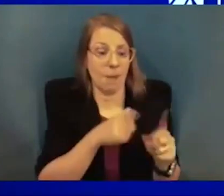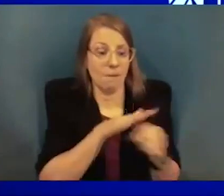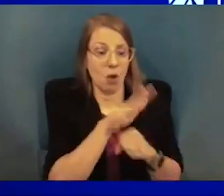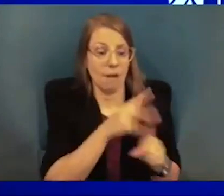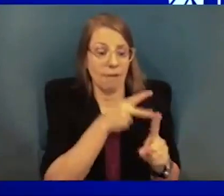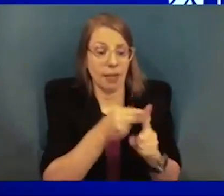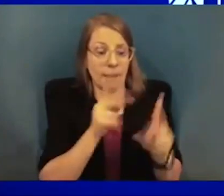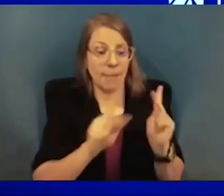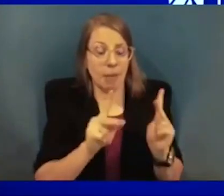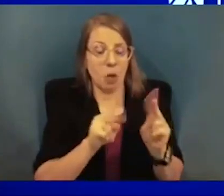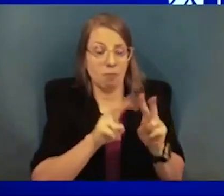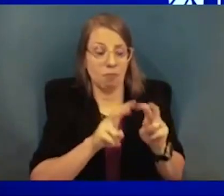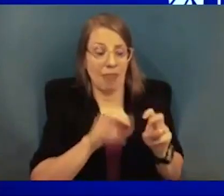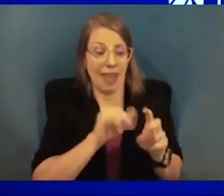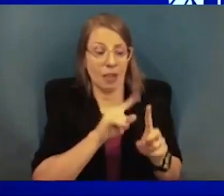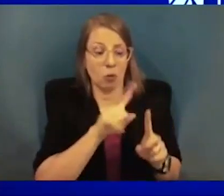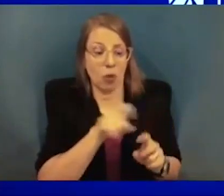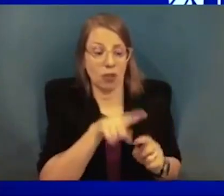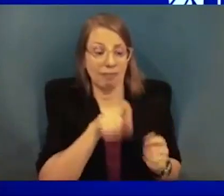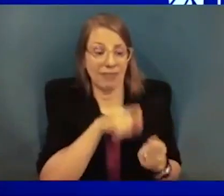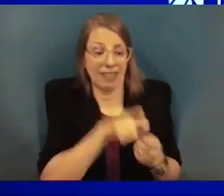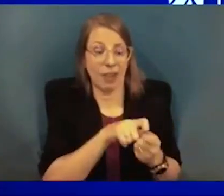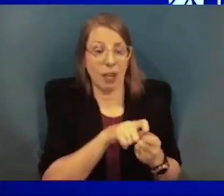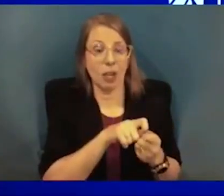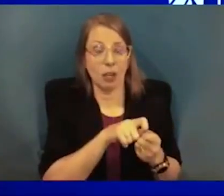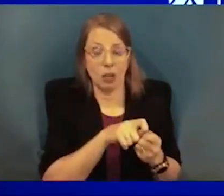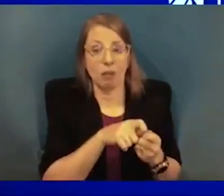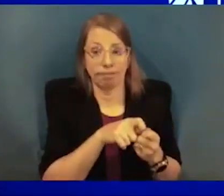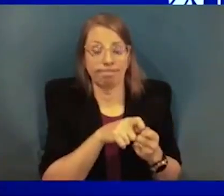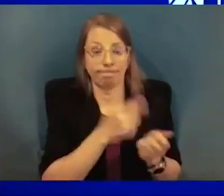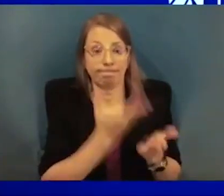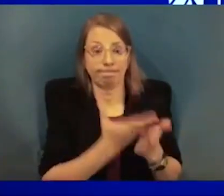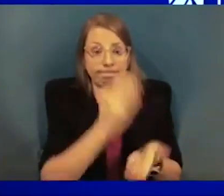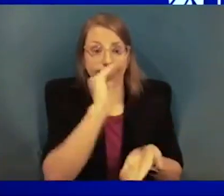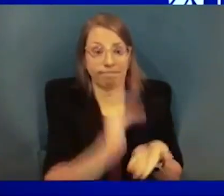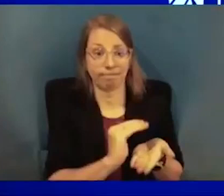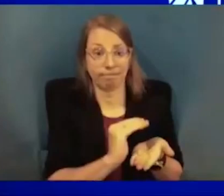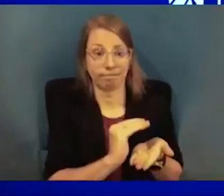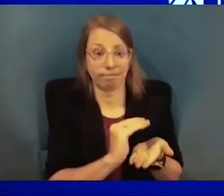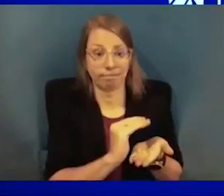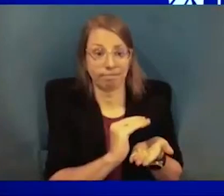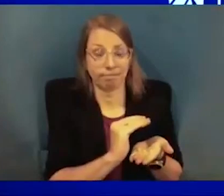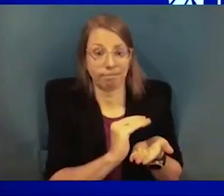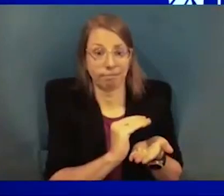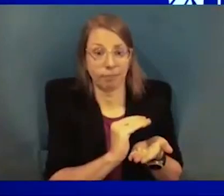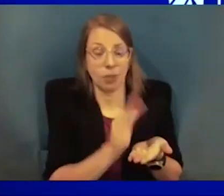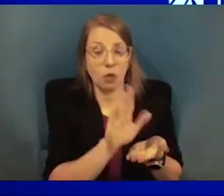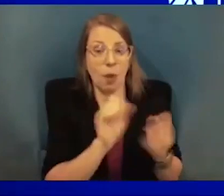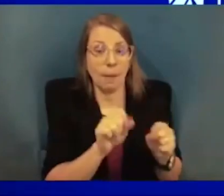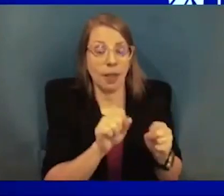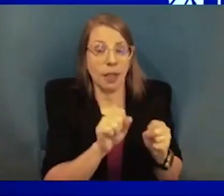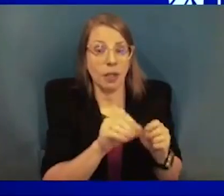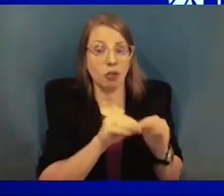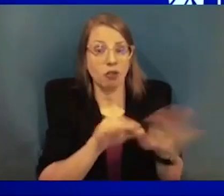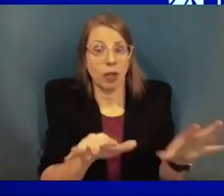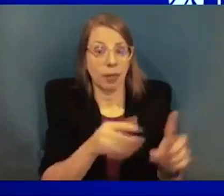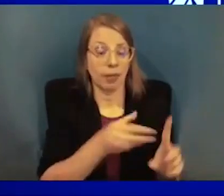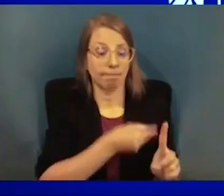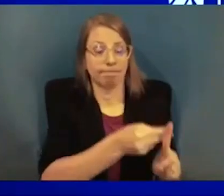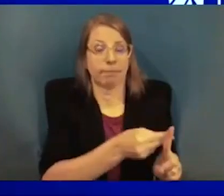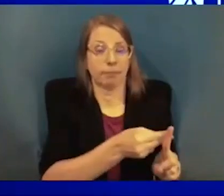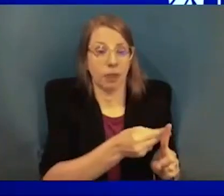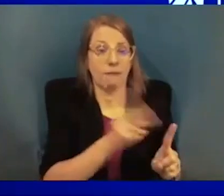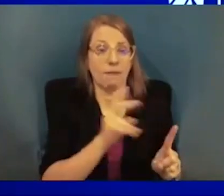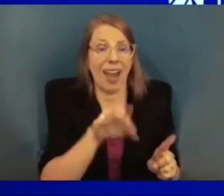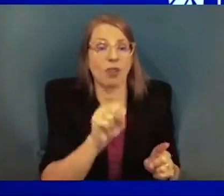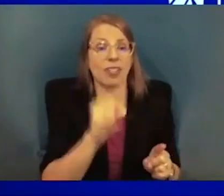question specifically did show a significant reduction in your ability to transmit the virus if you are fully vaccinated. That comes